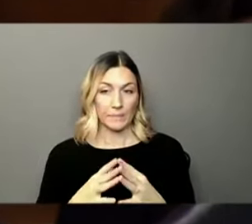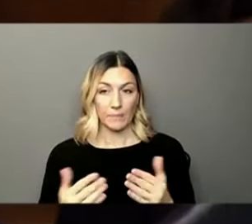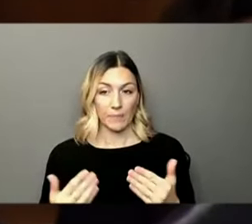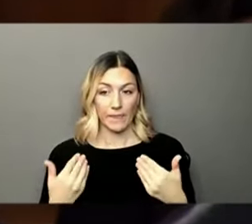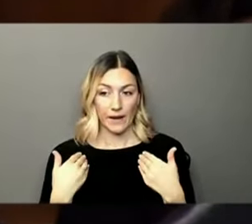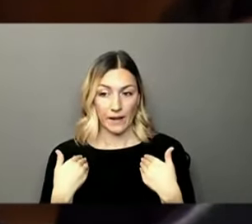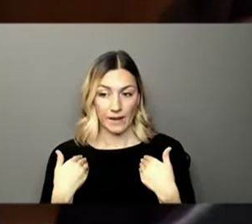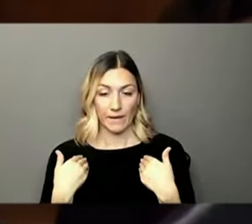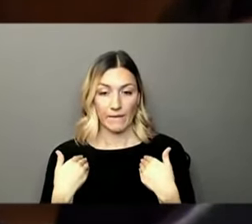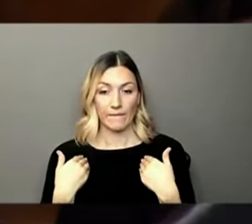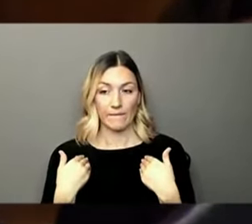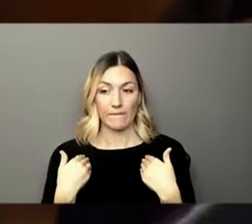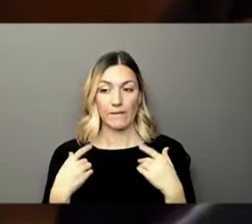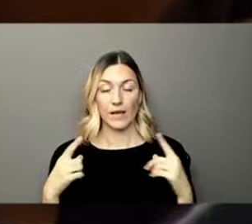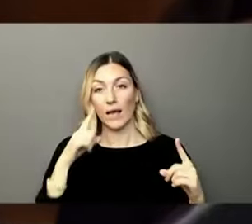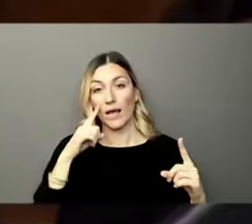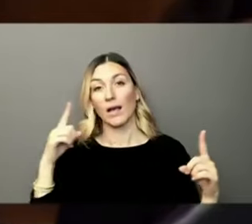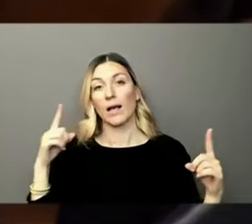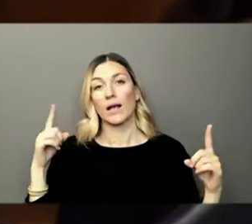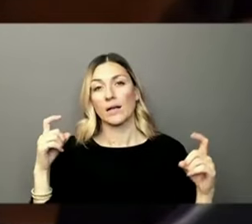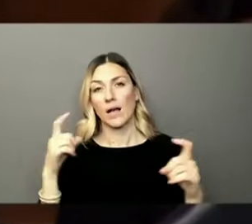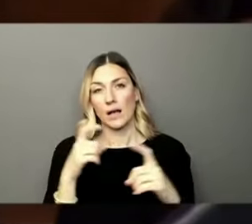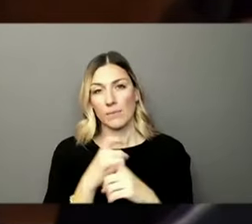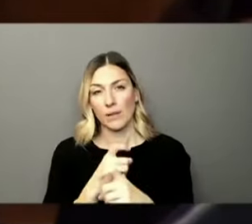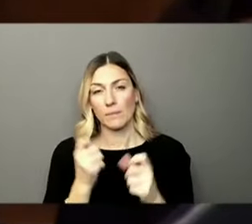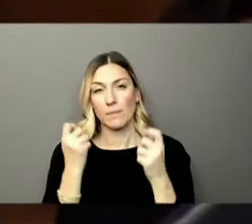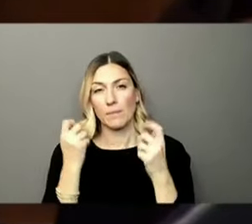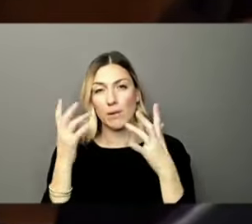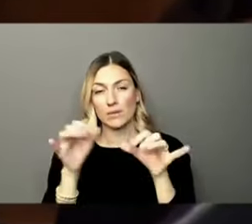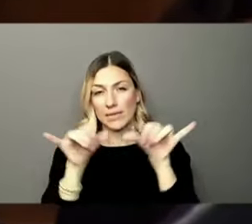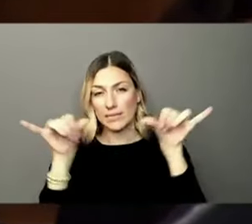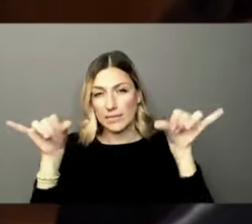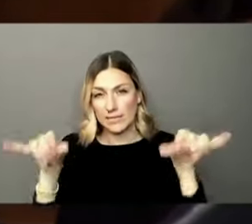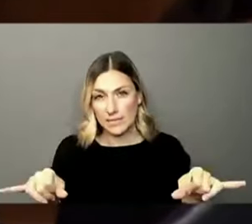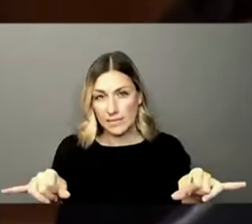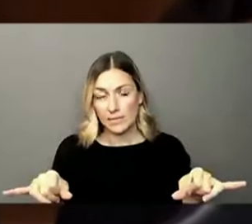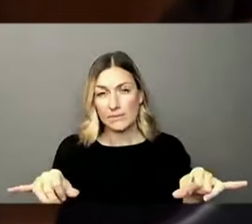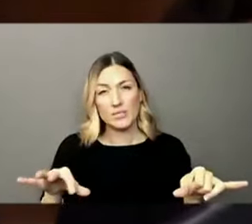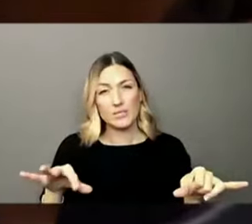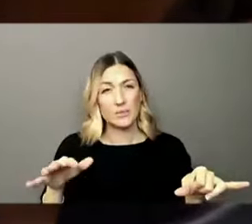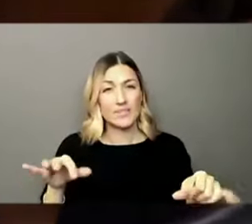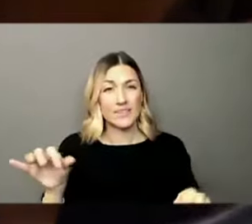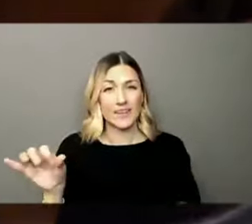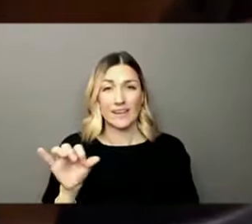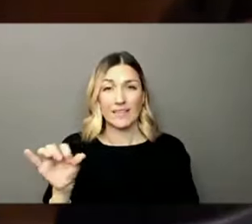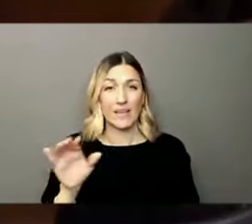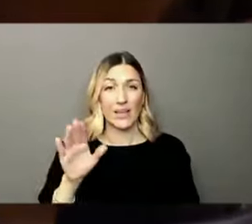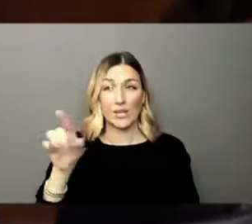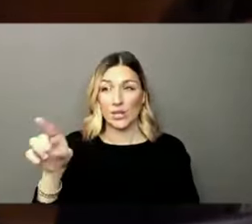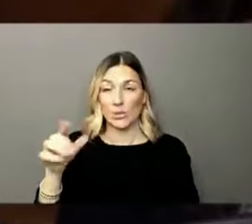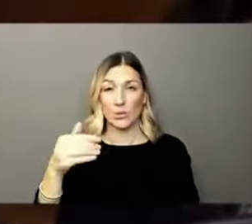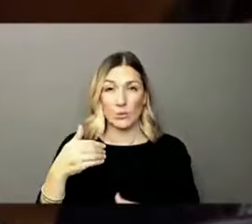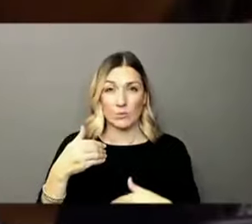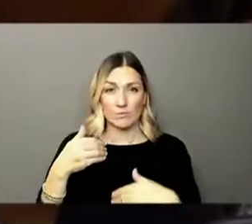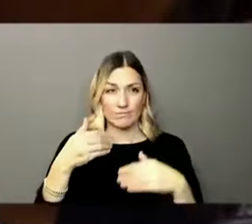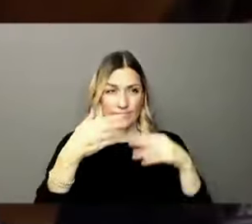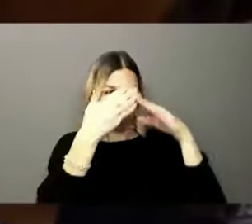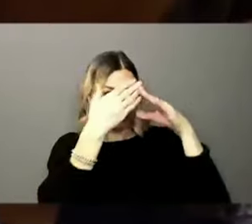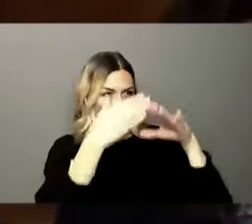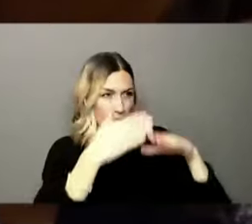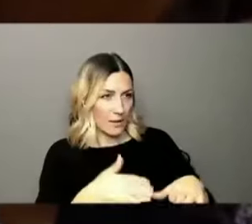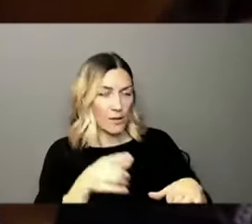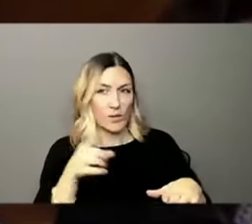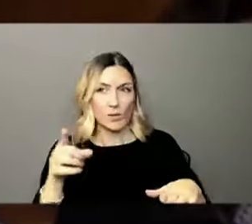that are complex and multisystemic in nature. And so it's kind of like you're taking it apart, you're putting more